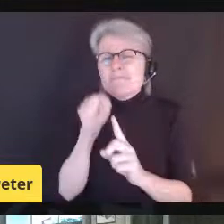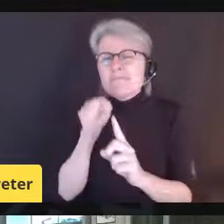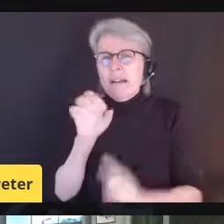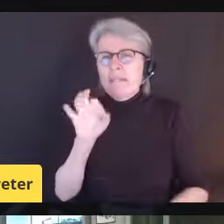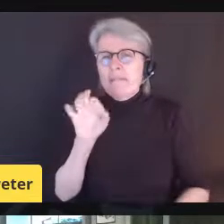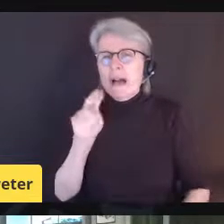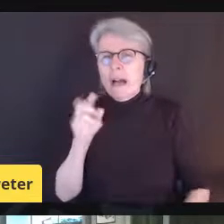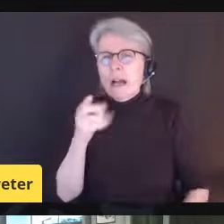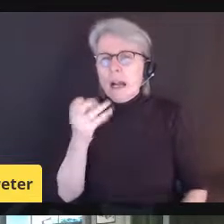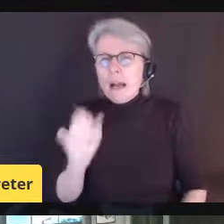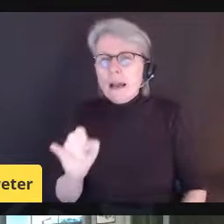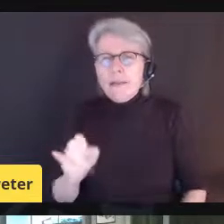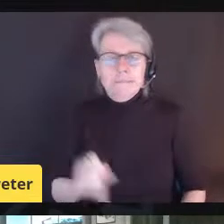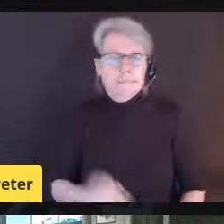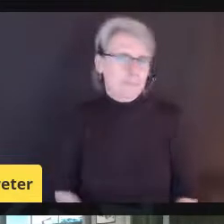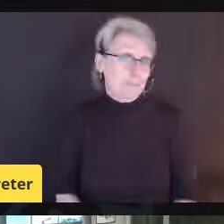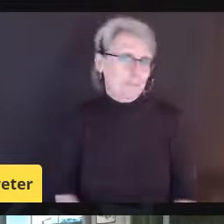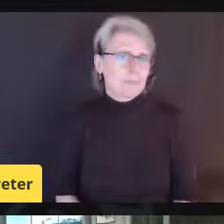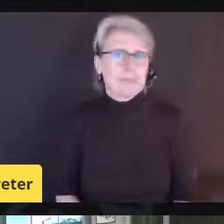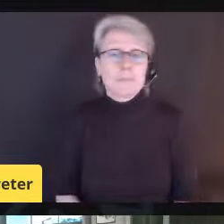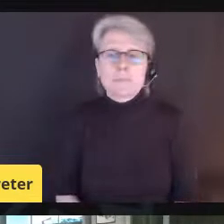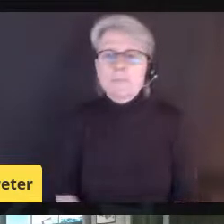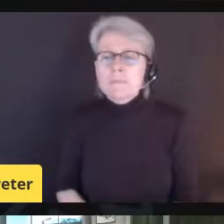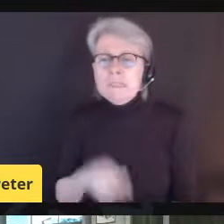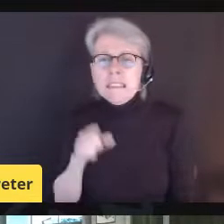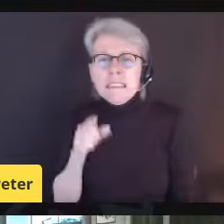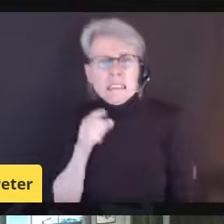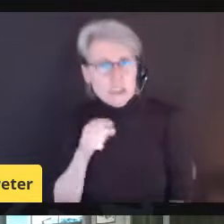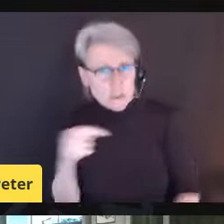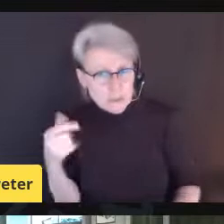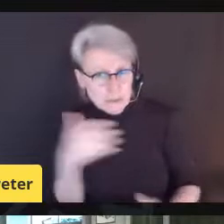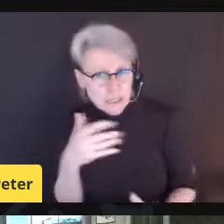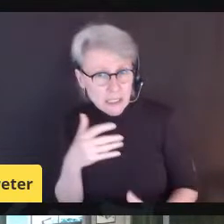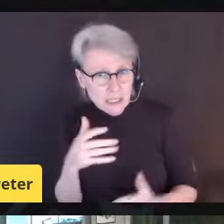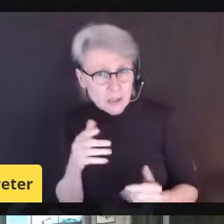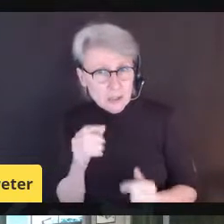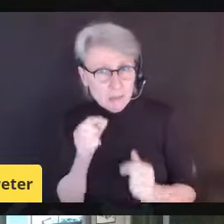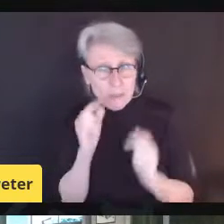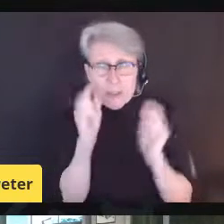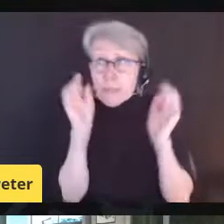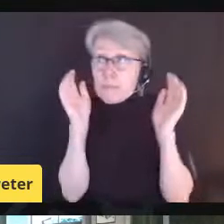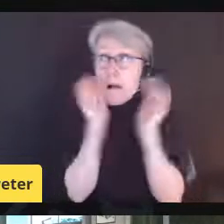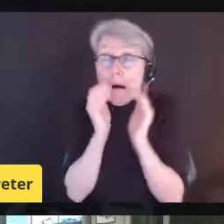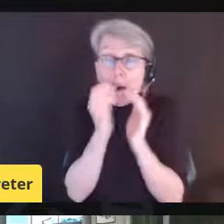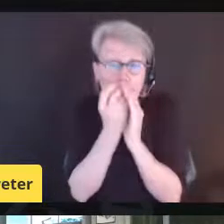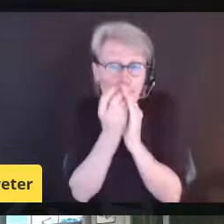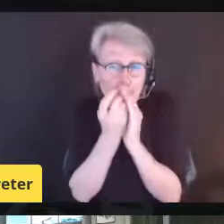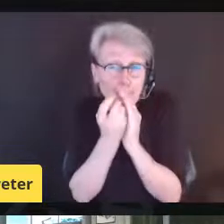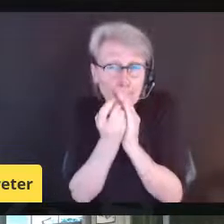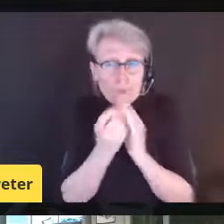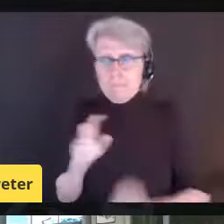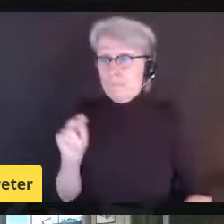thing. Sarah, are you scared of small places? No, I love small places.